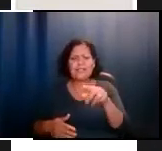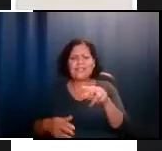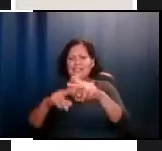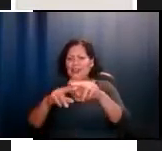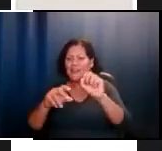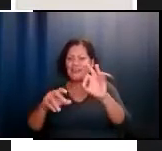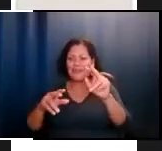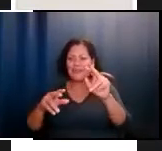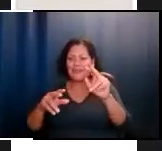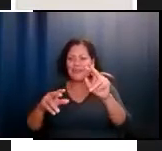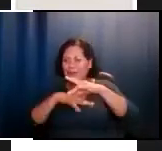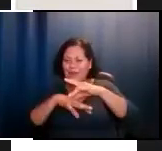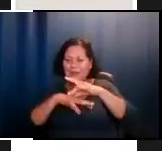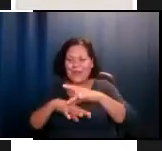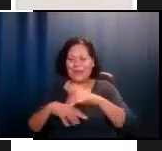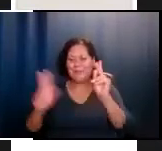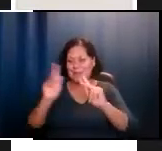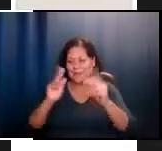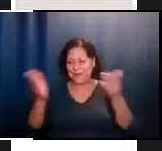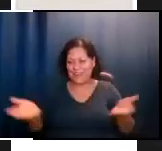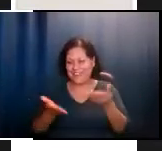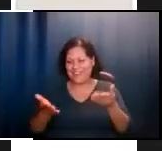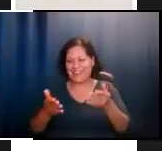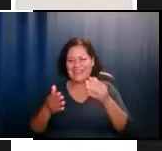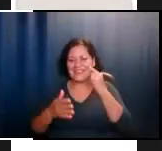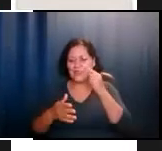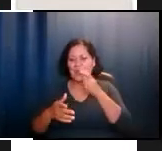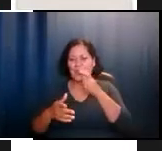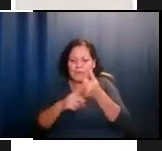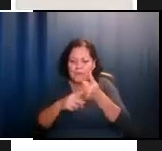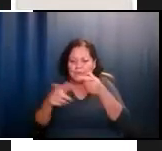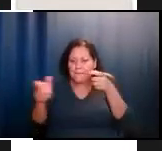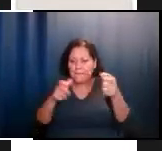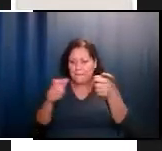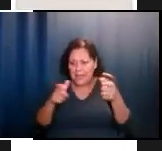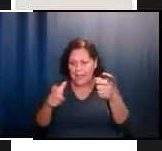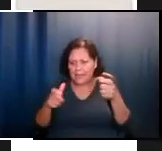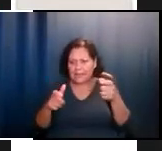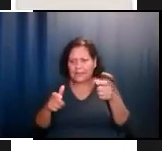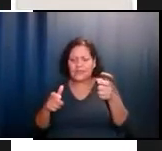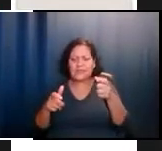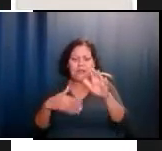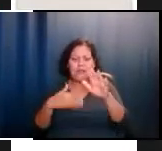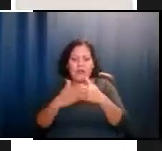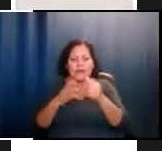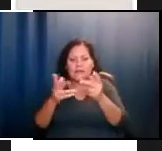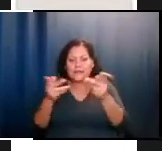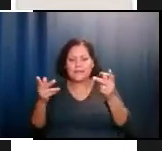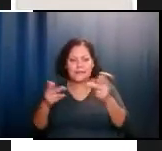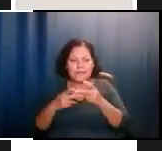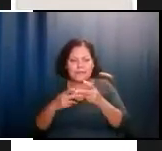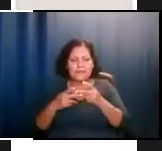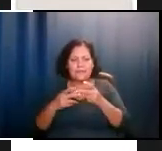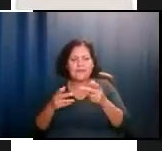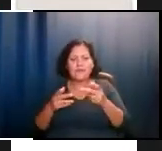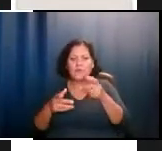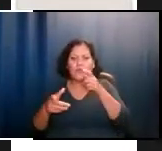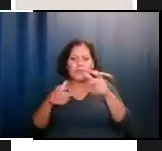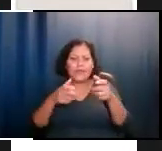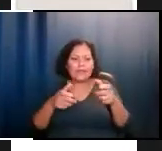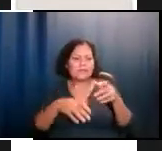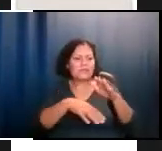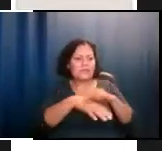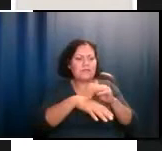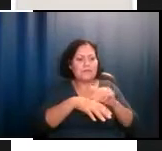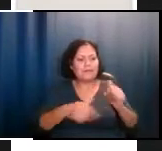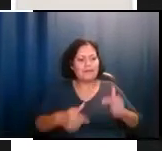in San Antonio who manage all these places you see here, who manage Pets Alive, who manage Goodwill, who